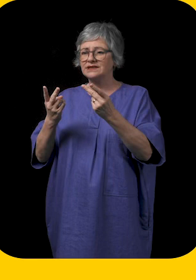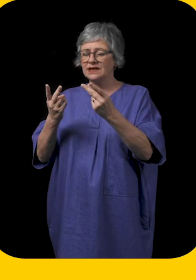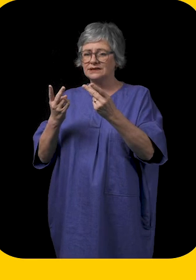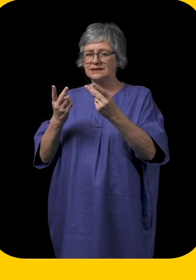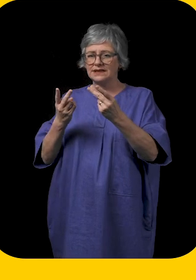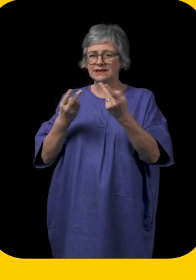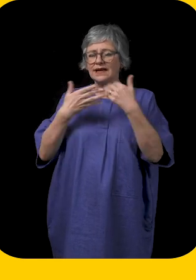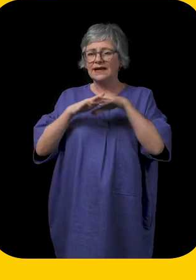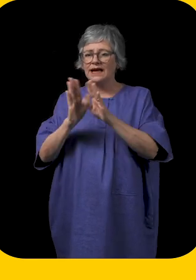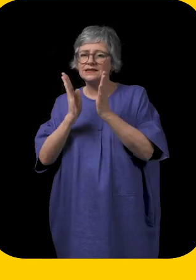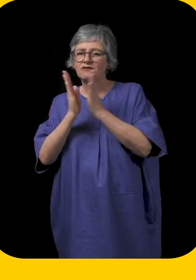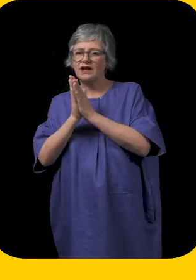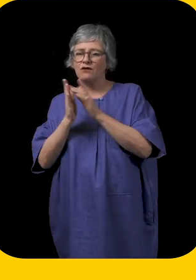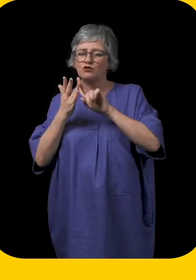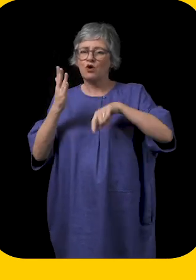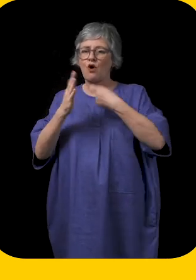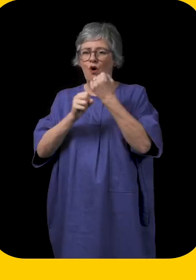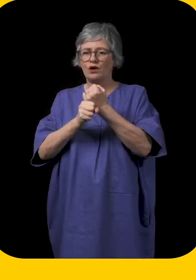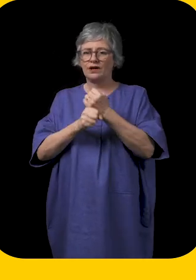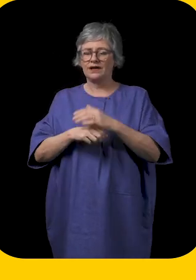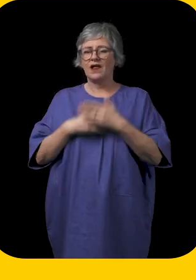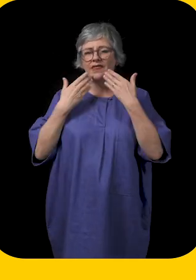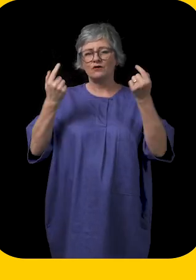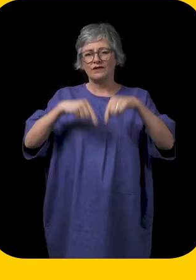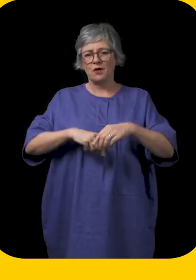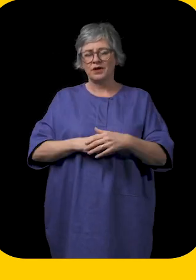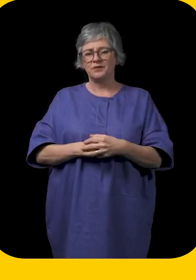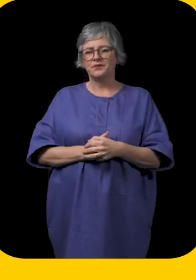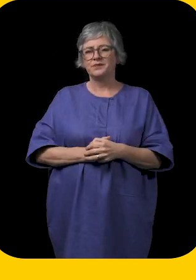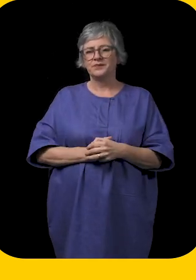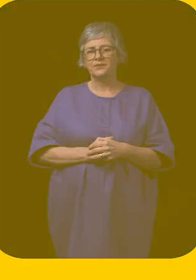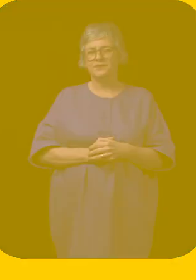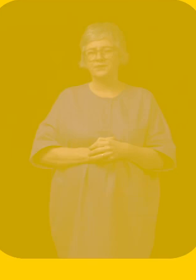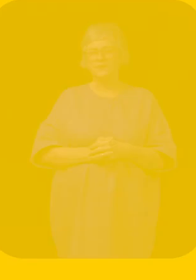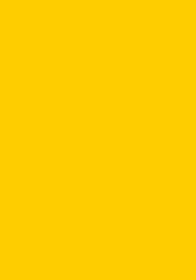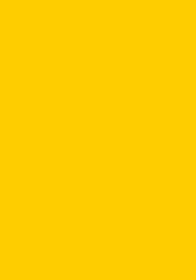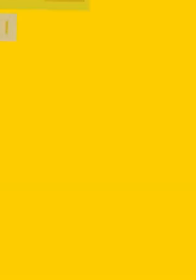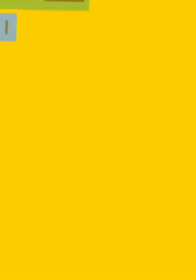education and engagement, then please visit interfaithscotland.org. Thank you for coming.